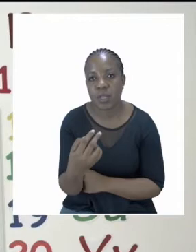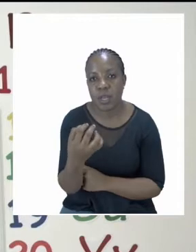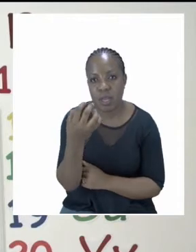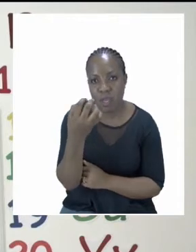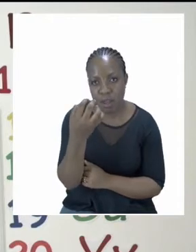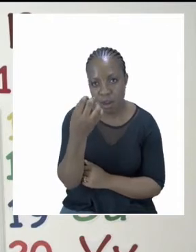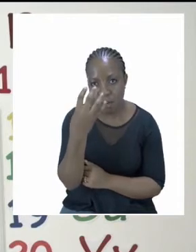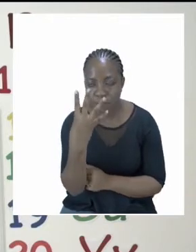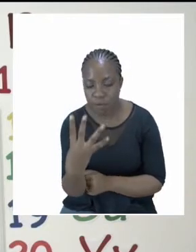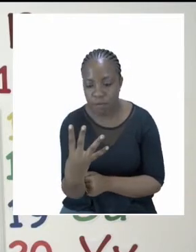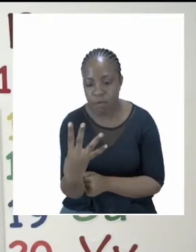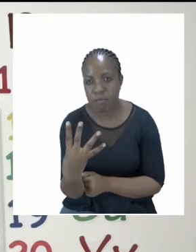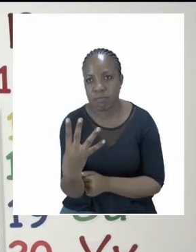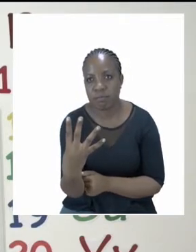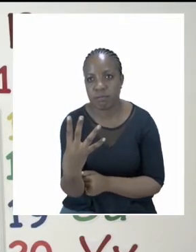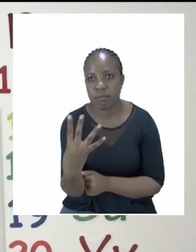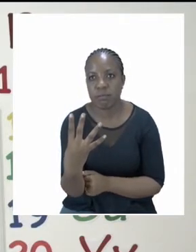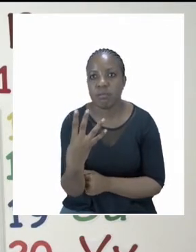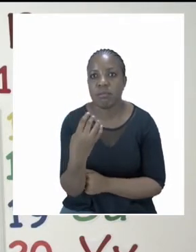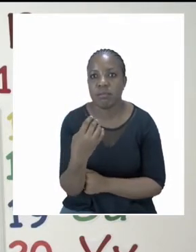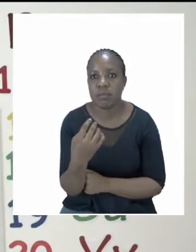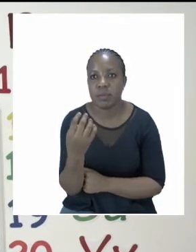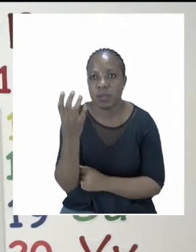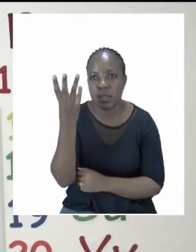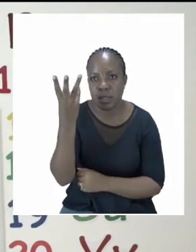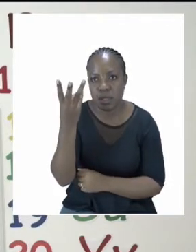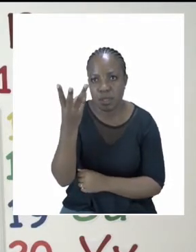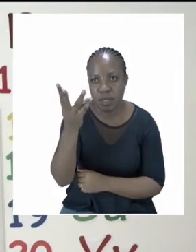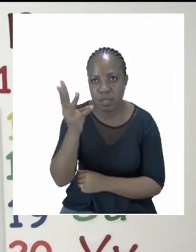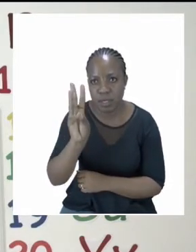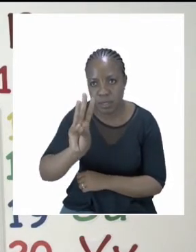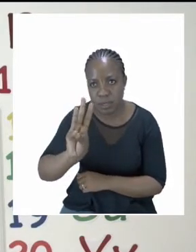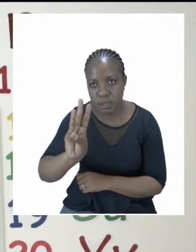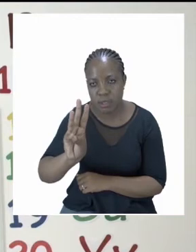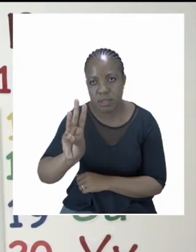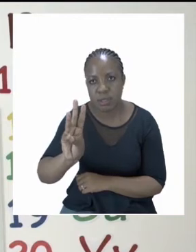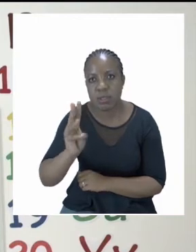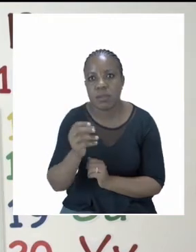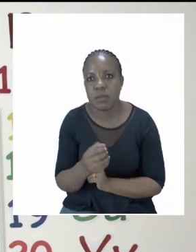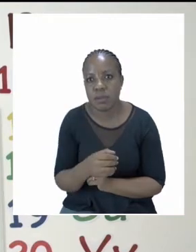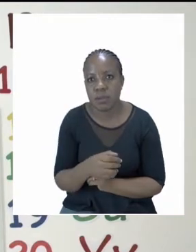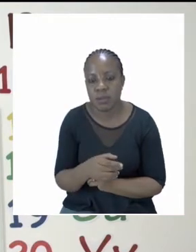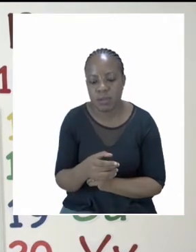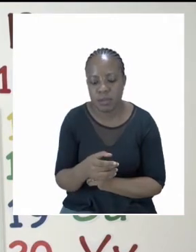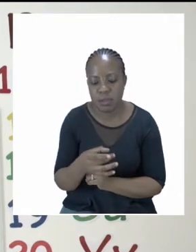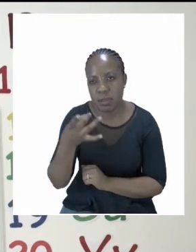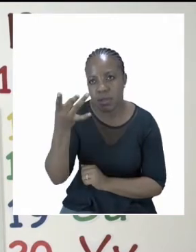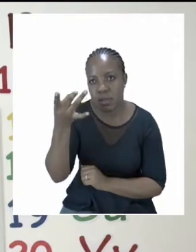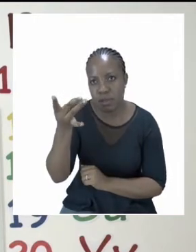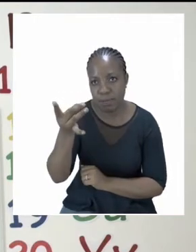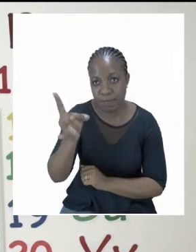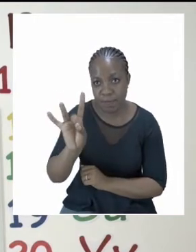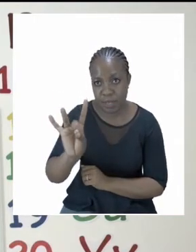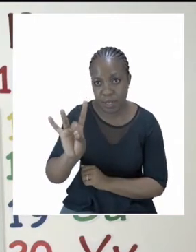or a 4, or a 6, or an